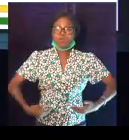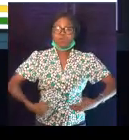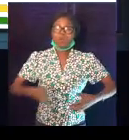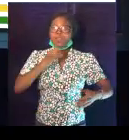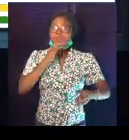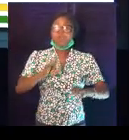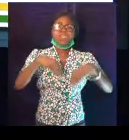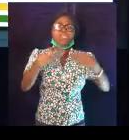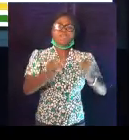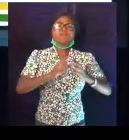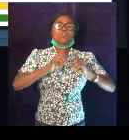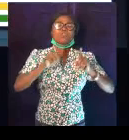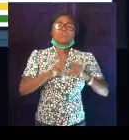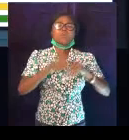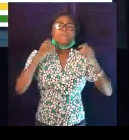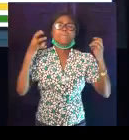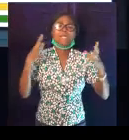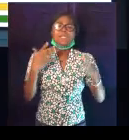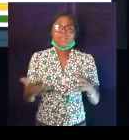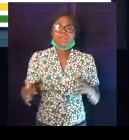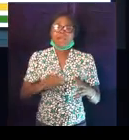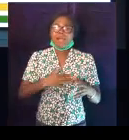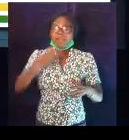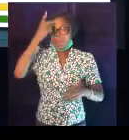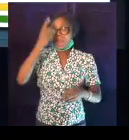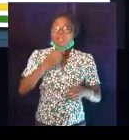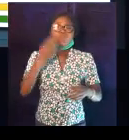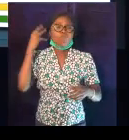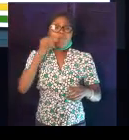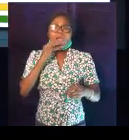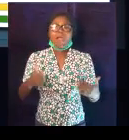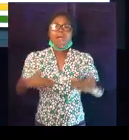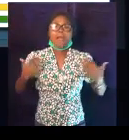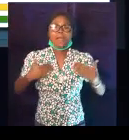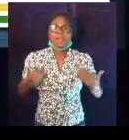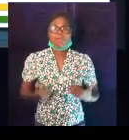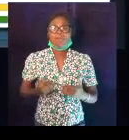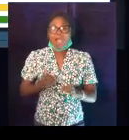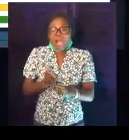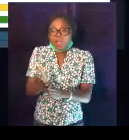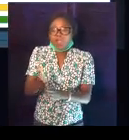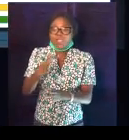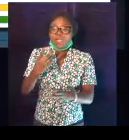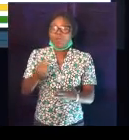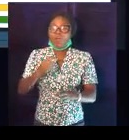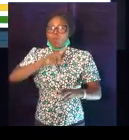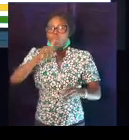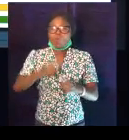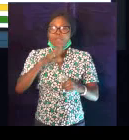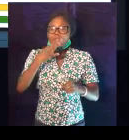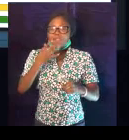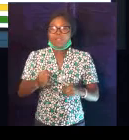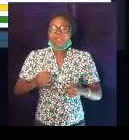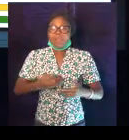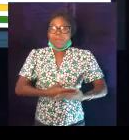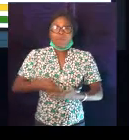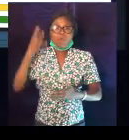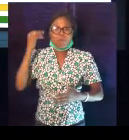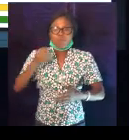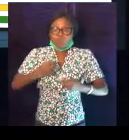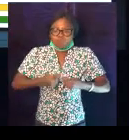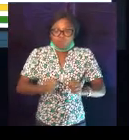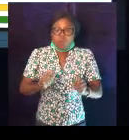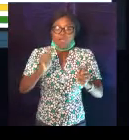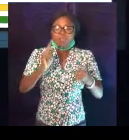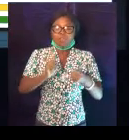will give him so many good things. And the parents were happy. So along the line, when the baby was trying to grow up to become a